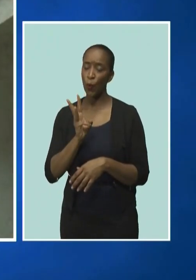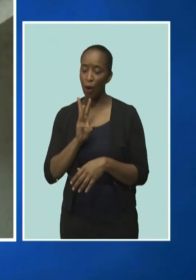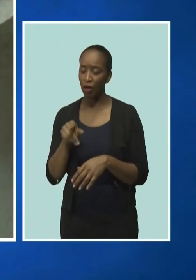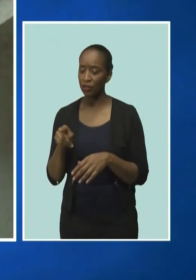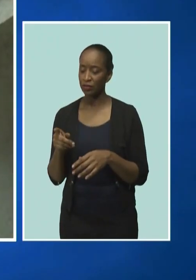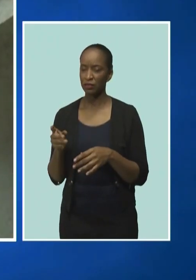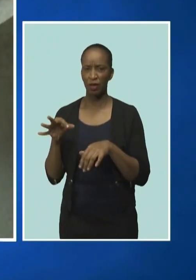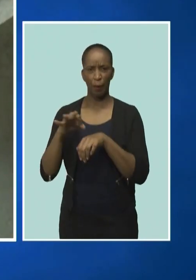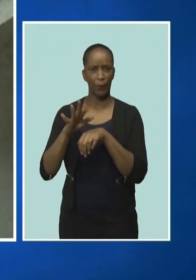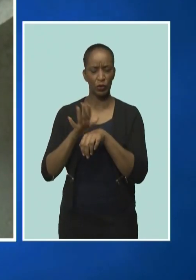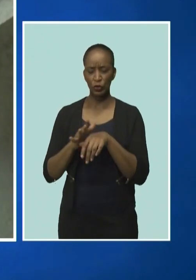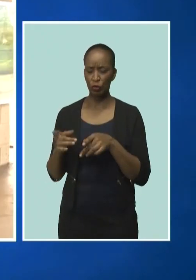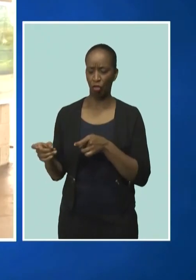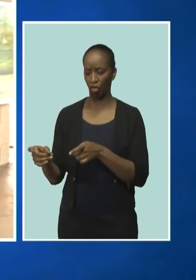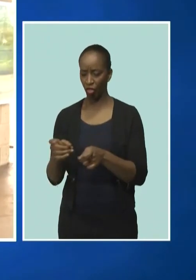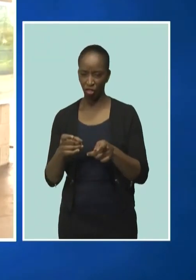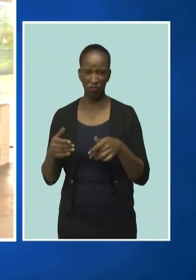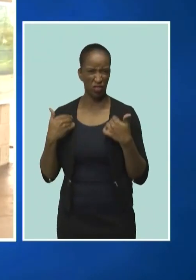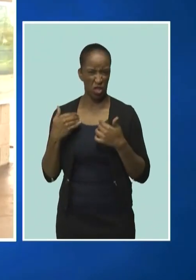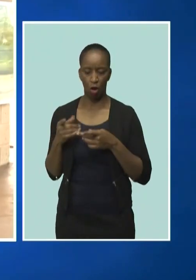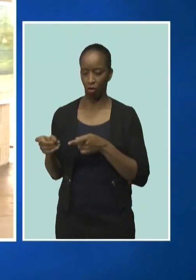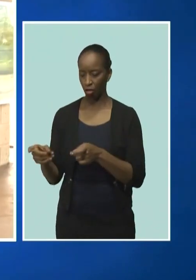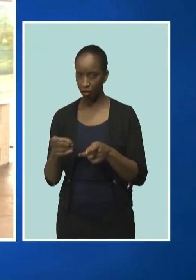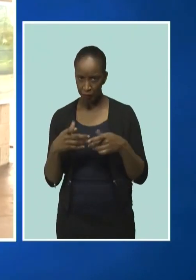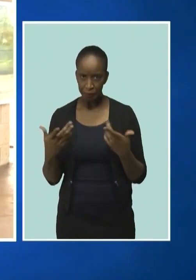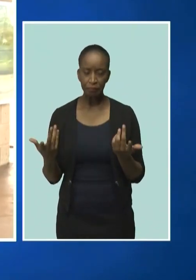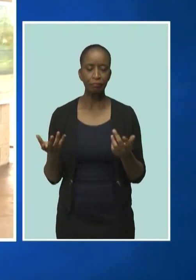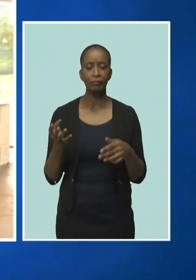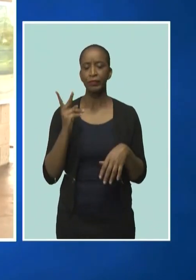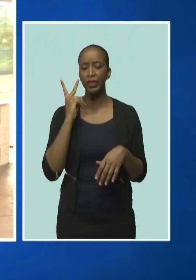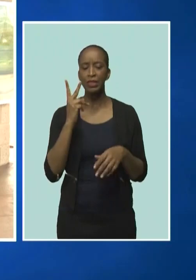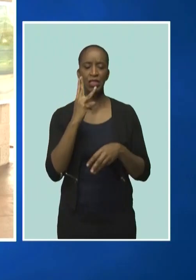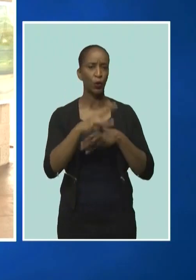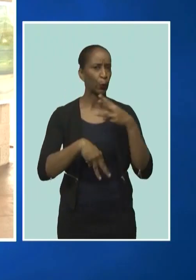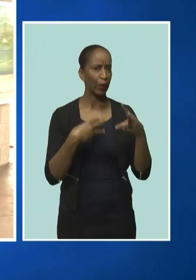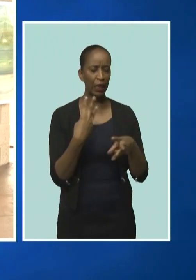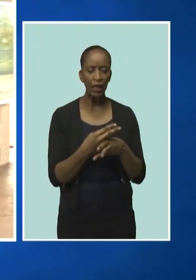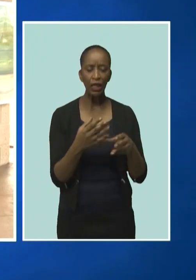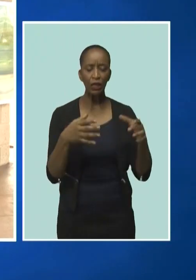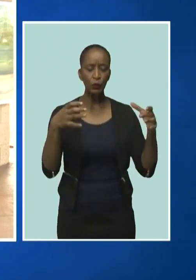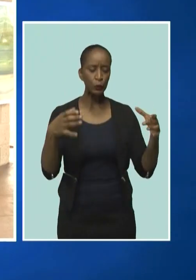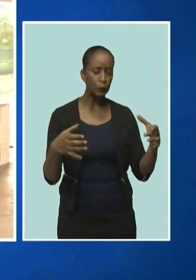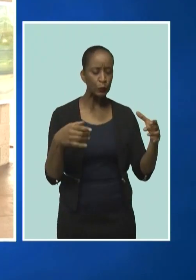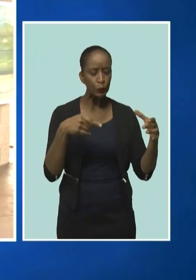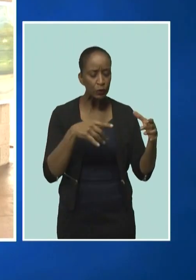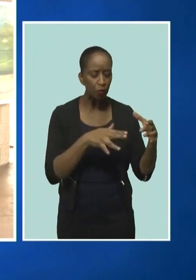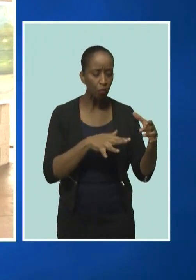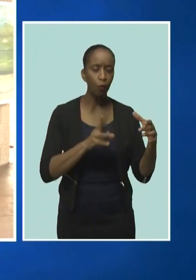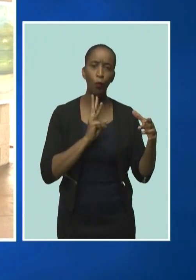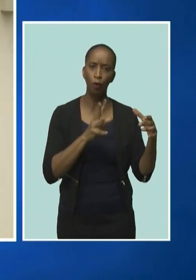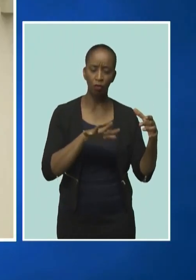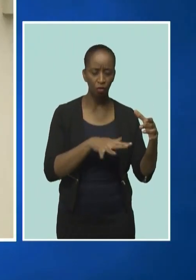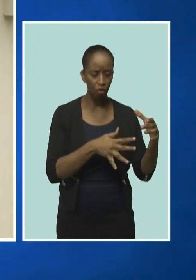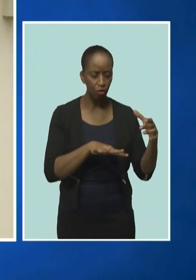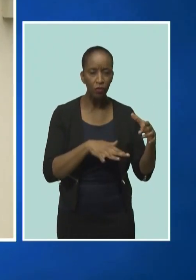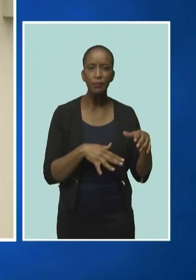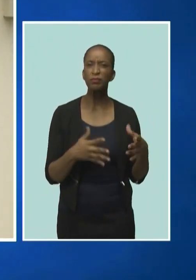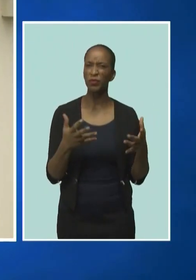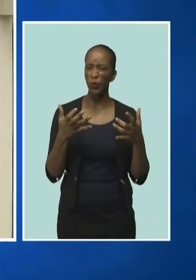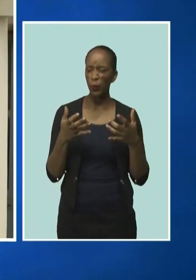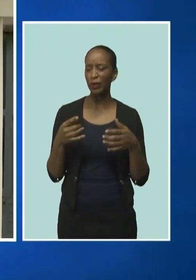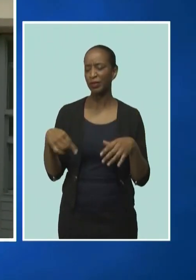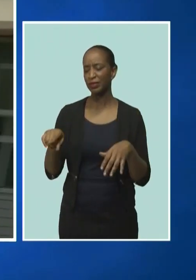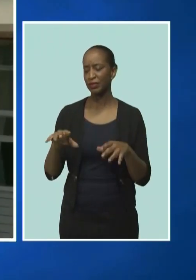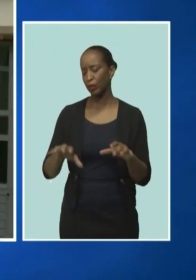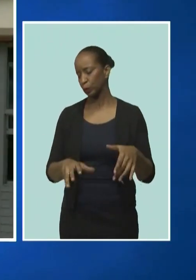I say cooperation from the public, I mean cooperation with respect to reducing the sources, but